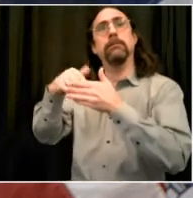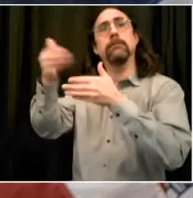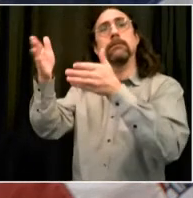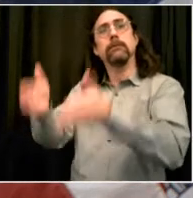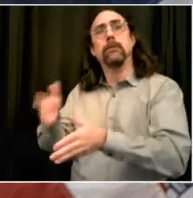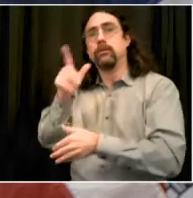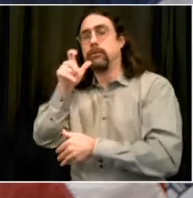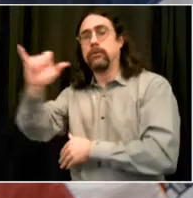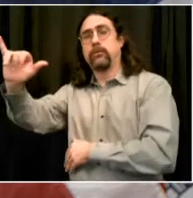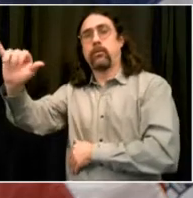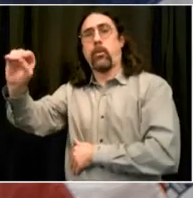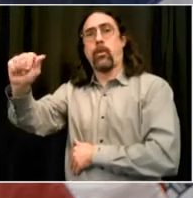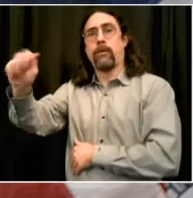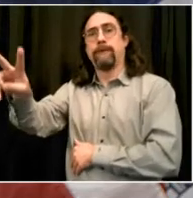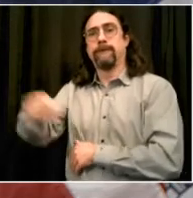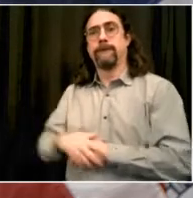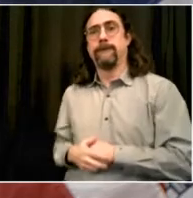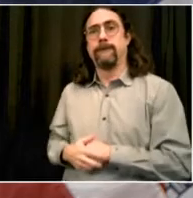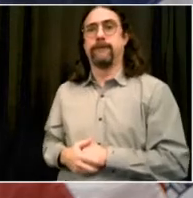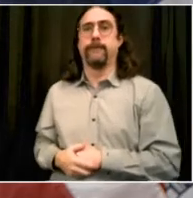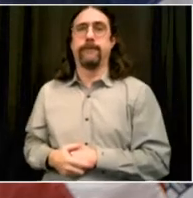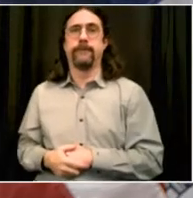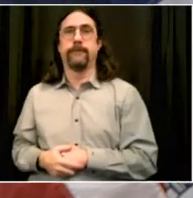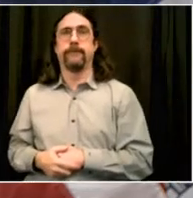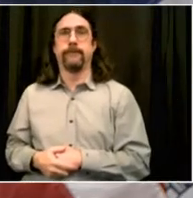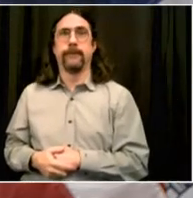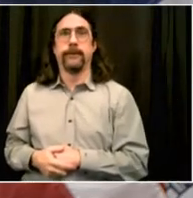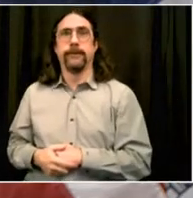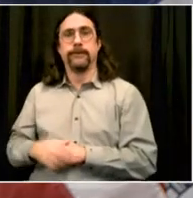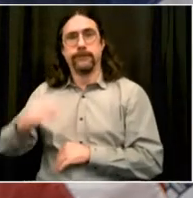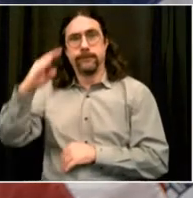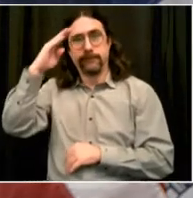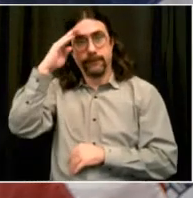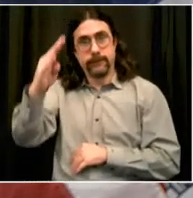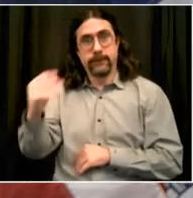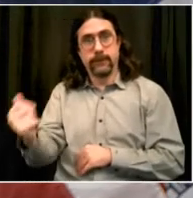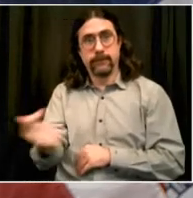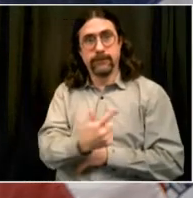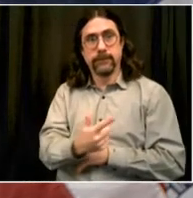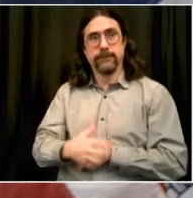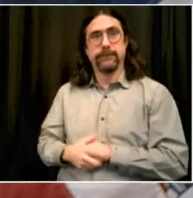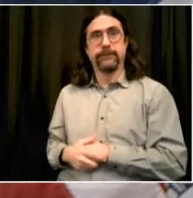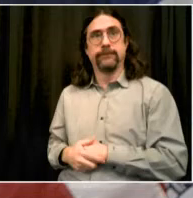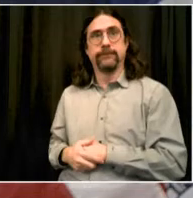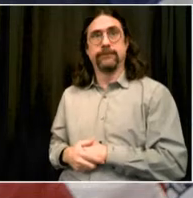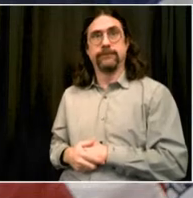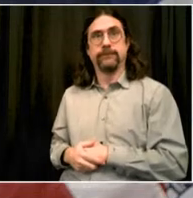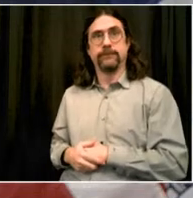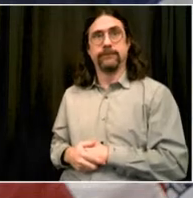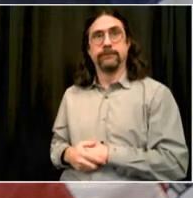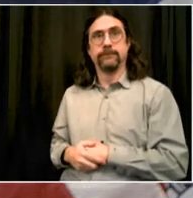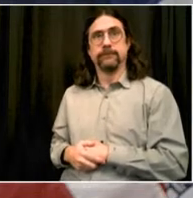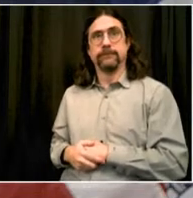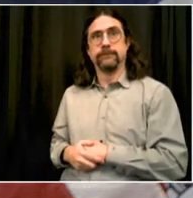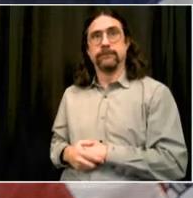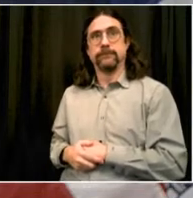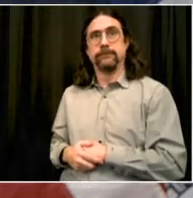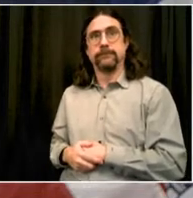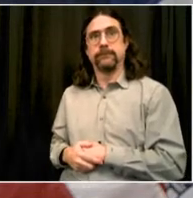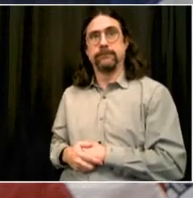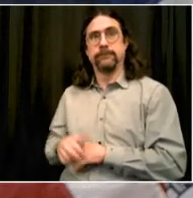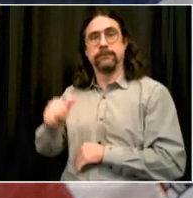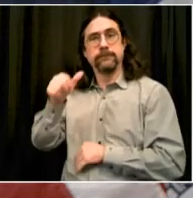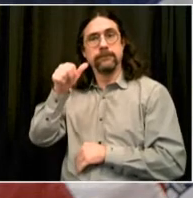Hi, everyone. I wanted to ask, you made a change yesterday to start including rapid testing